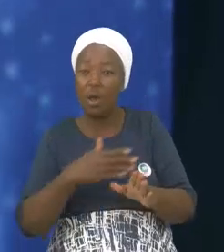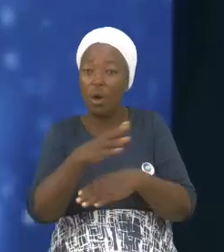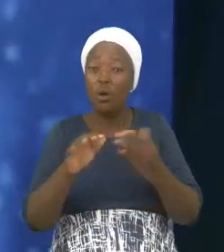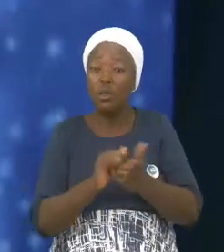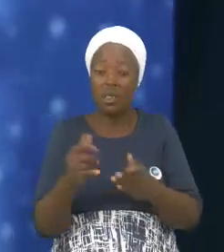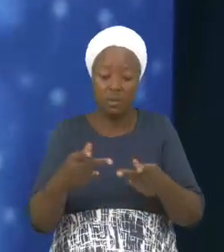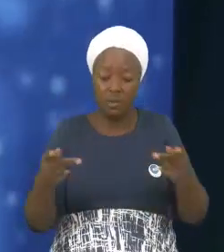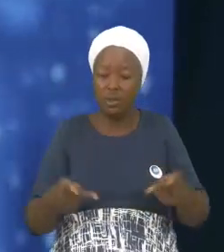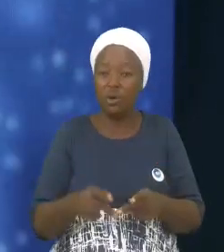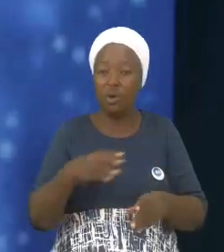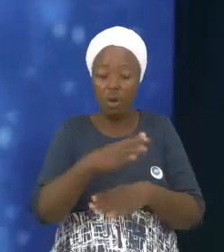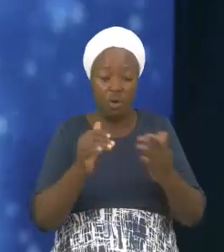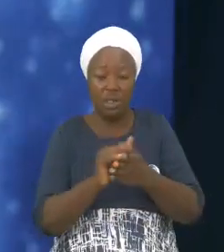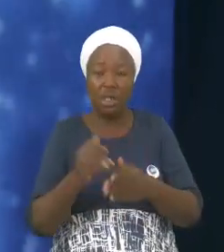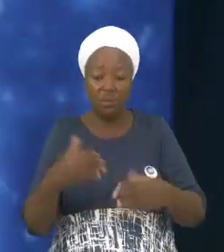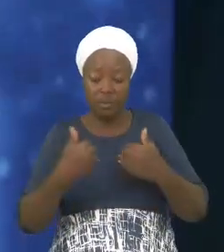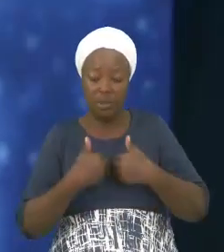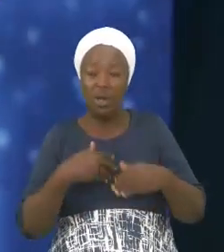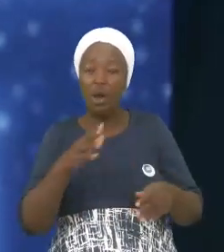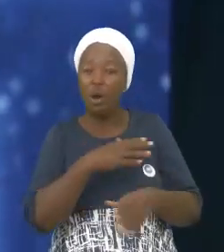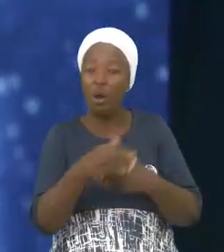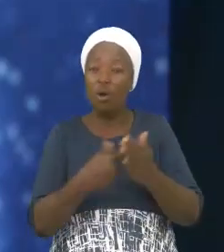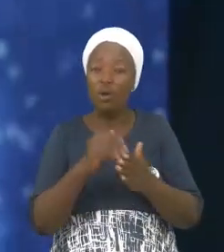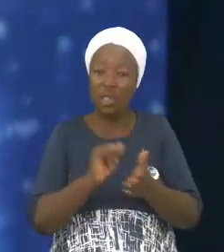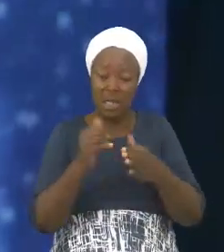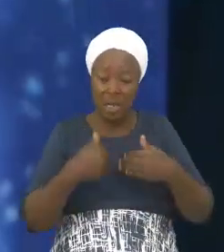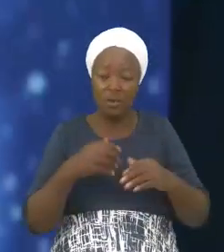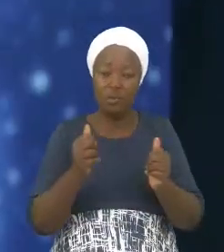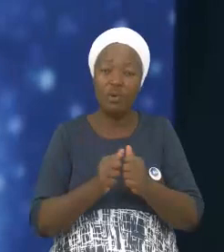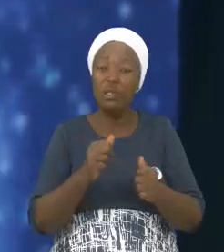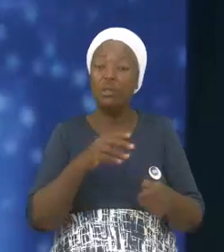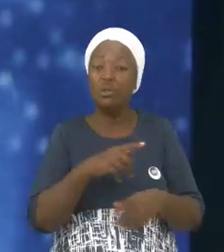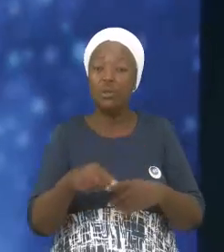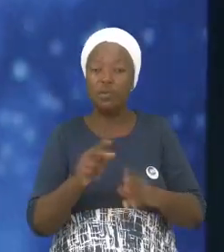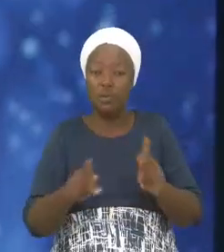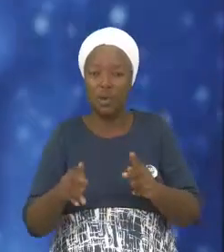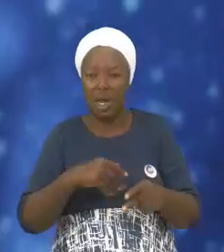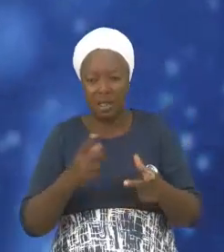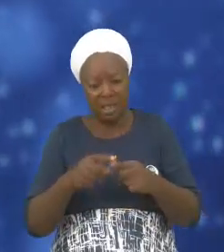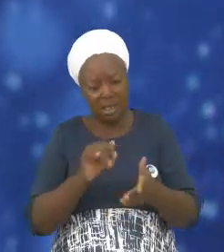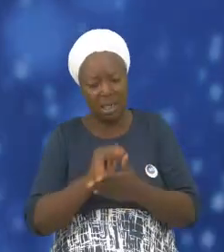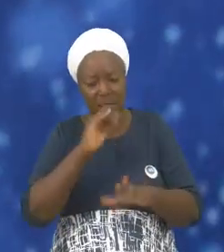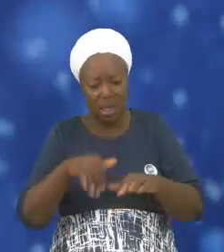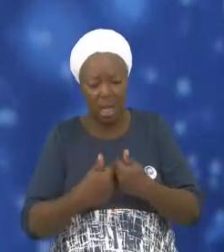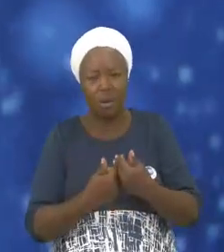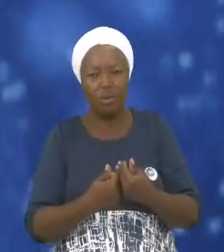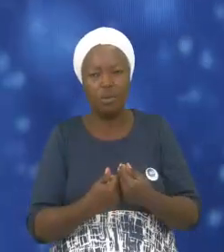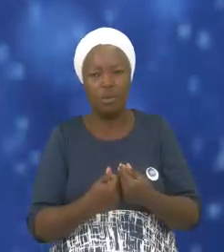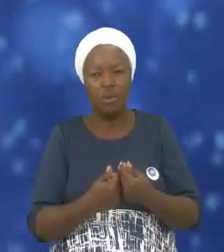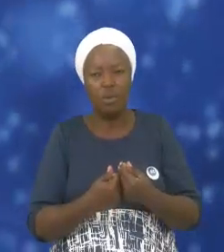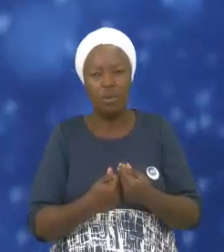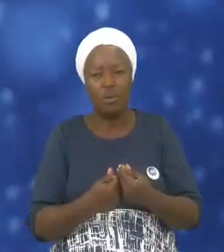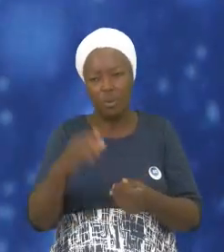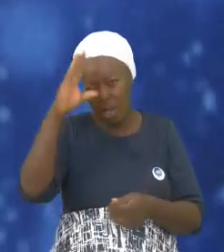position, all that possession with the Sanhedrin, and that's how he got